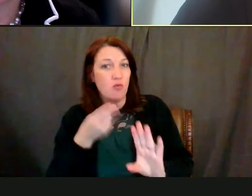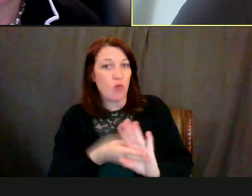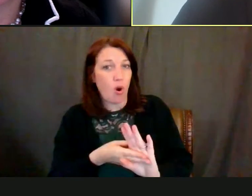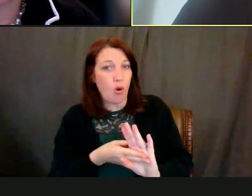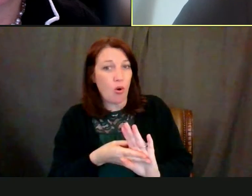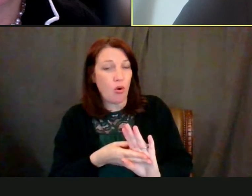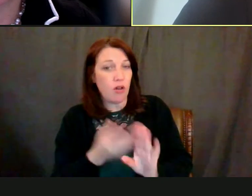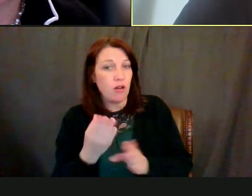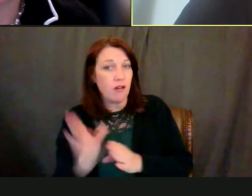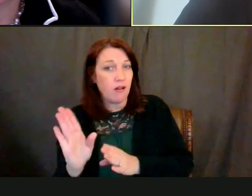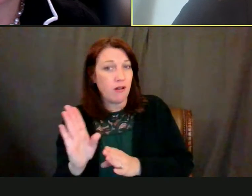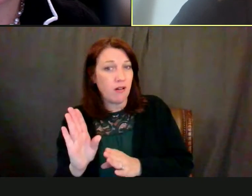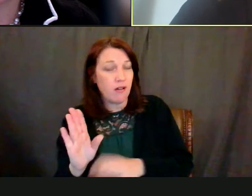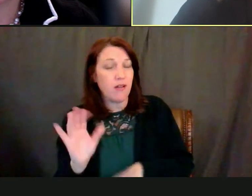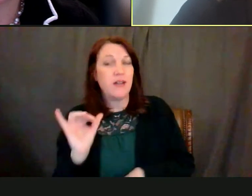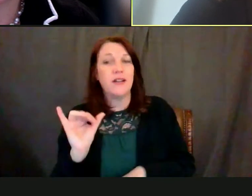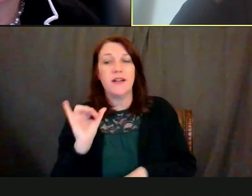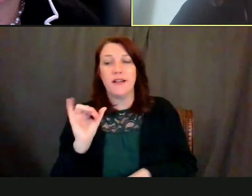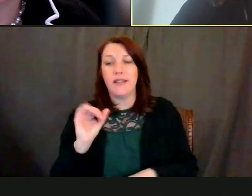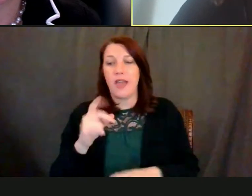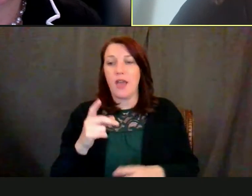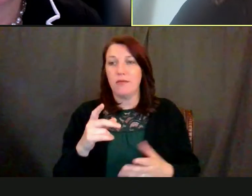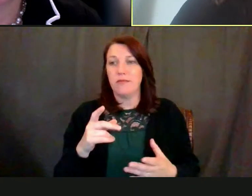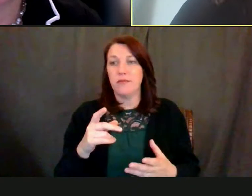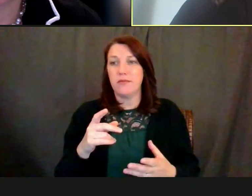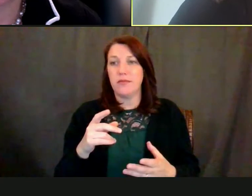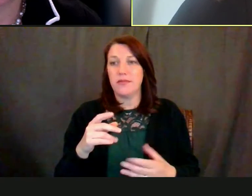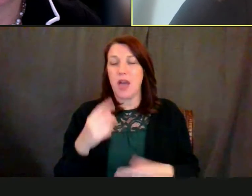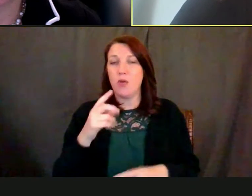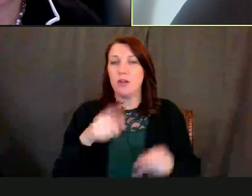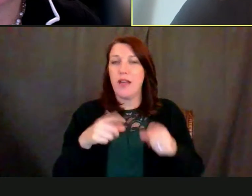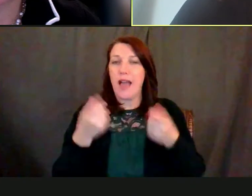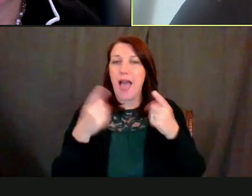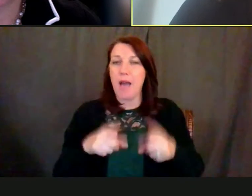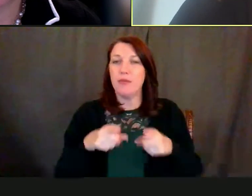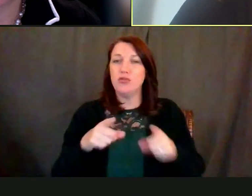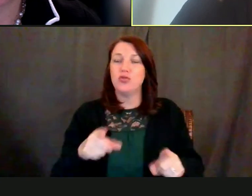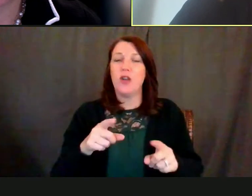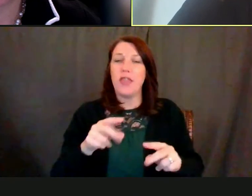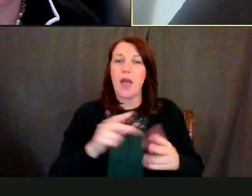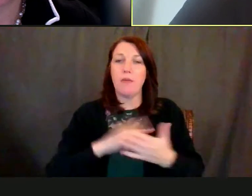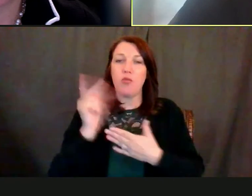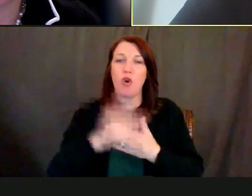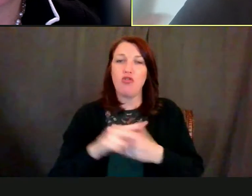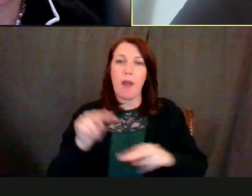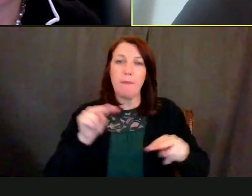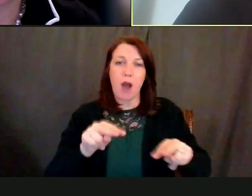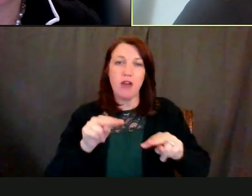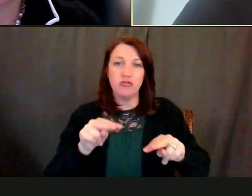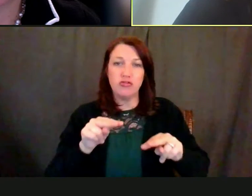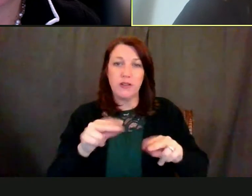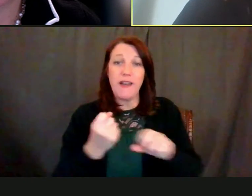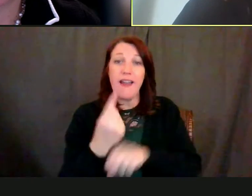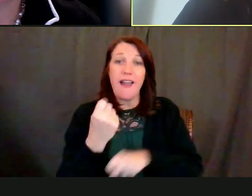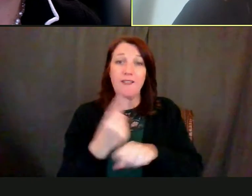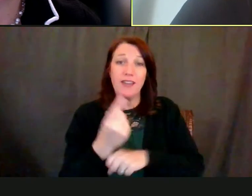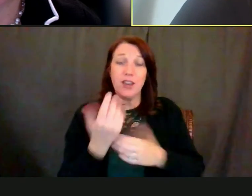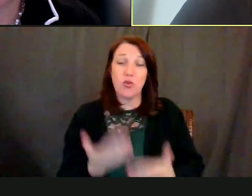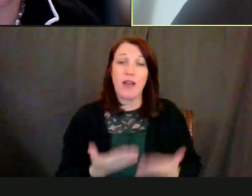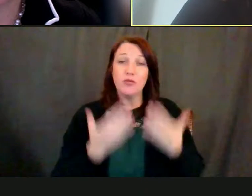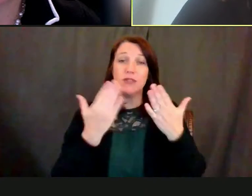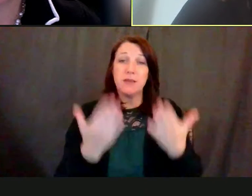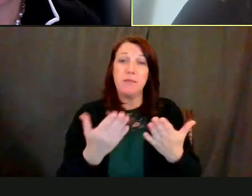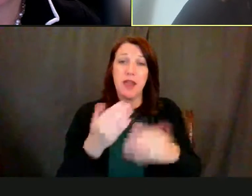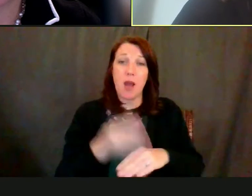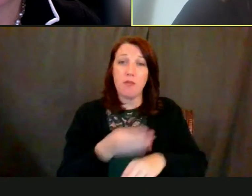would deal with in program monitoring. So as I mentioned in the presentation, every year you have to submit a progress report.